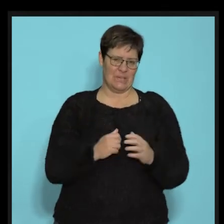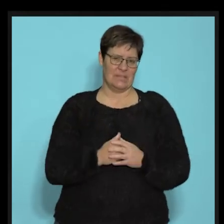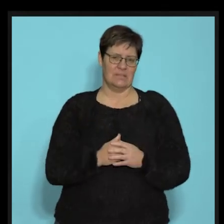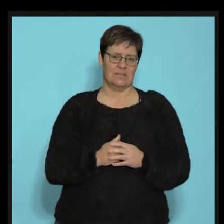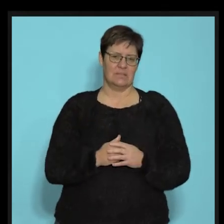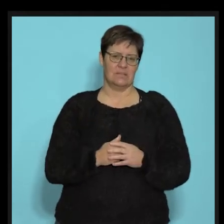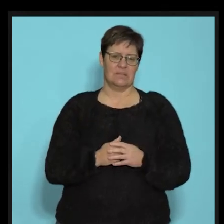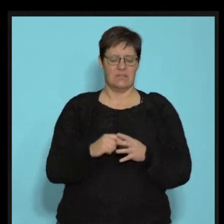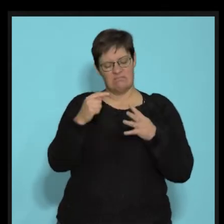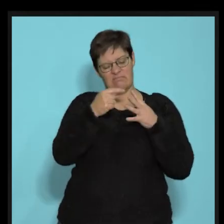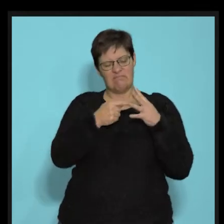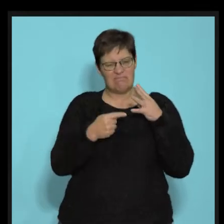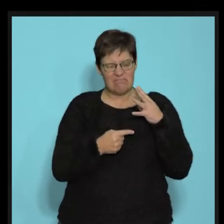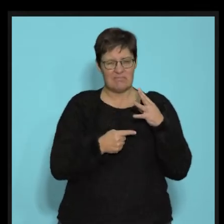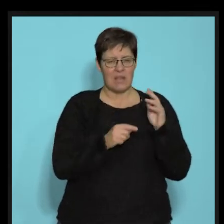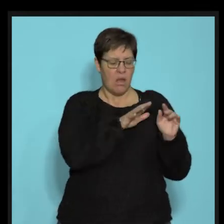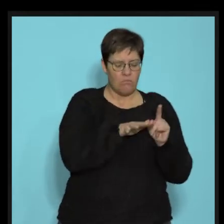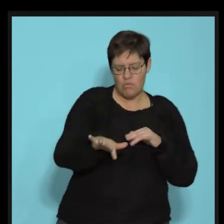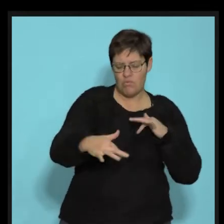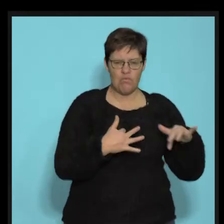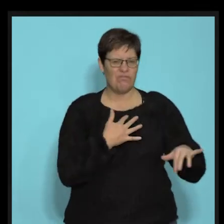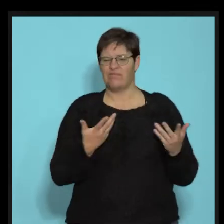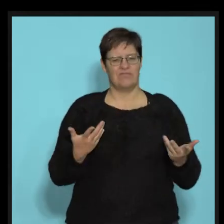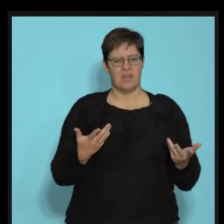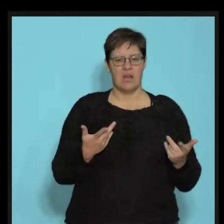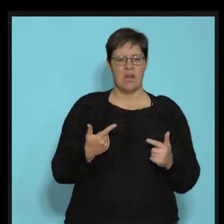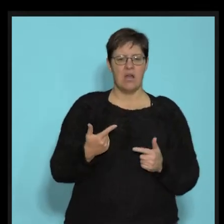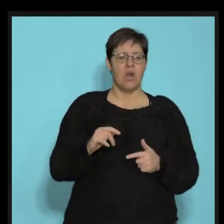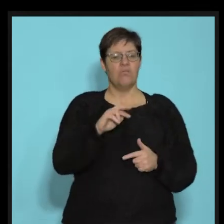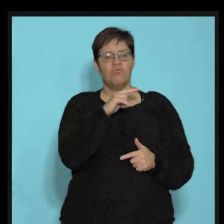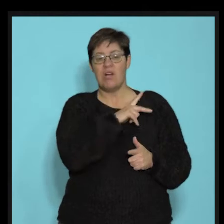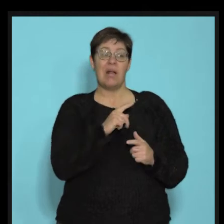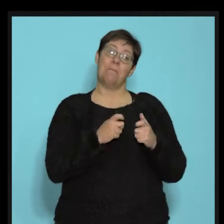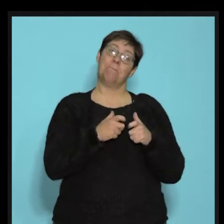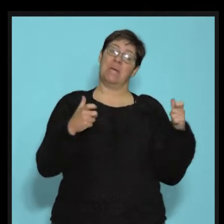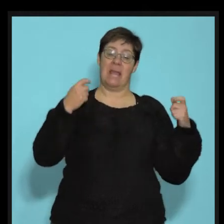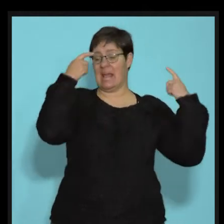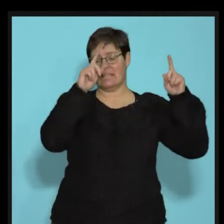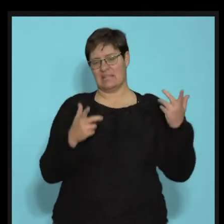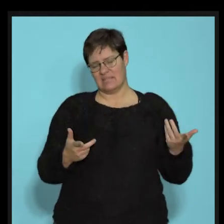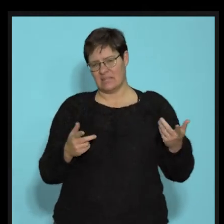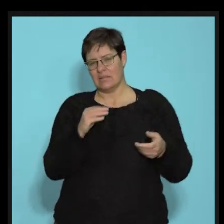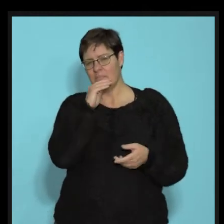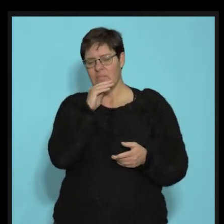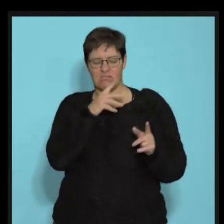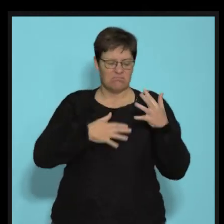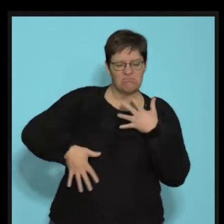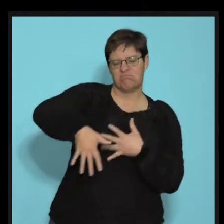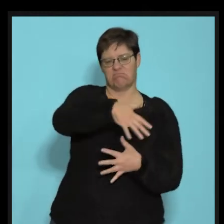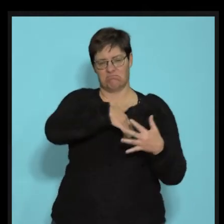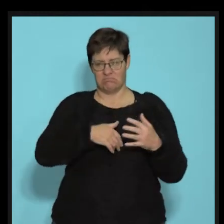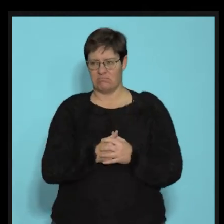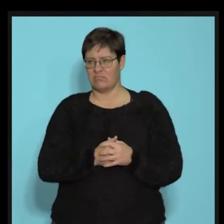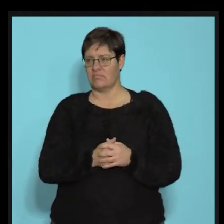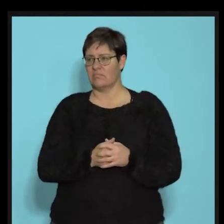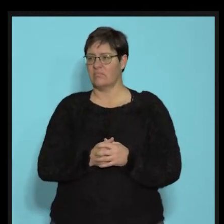these vessels taking it around. But as I said, it's not really a big insect, so everything's going around the middle. Well